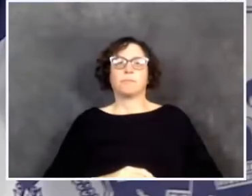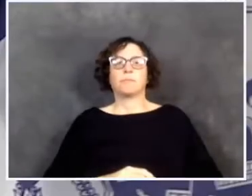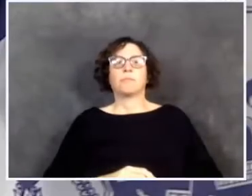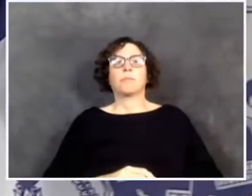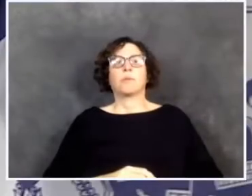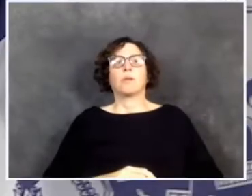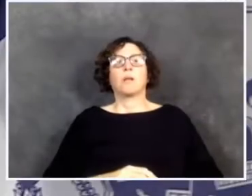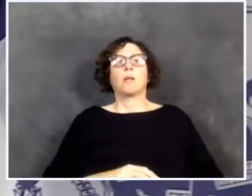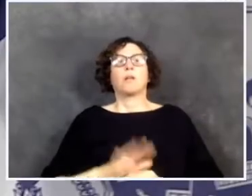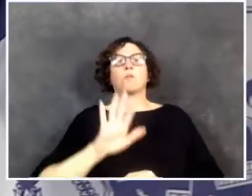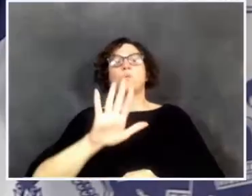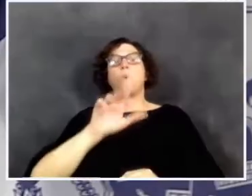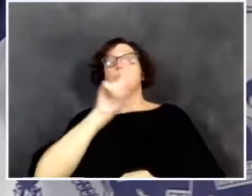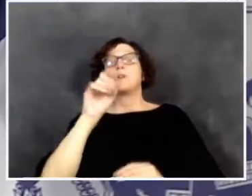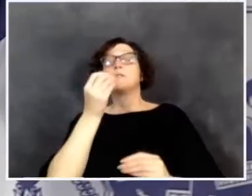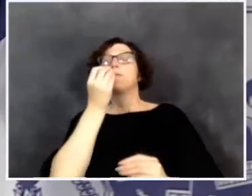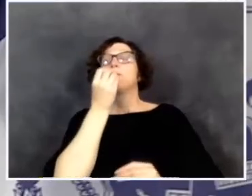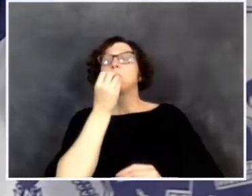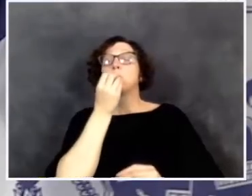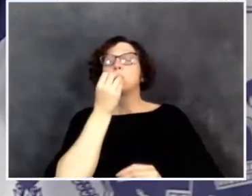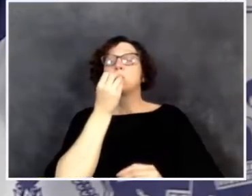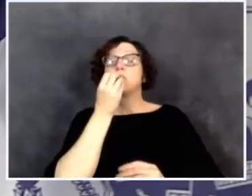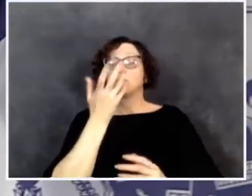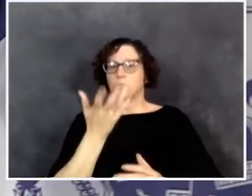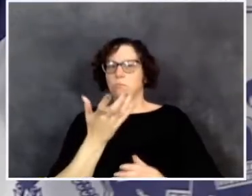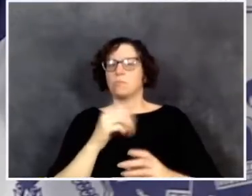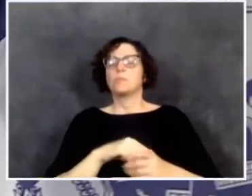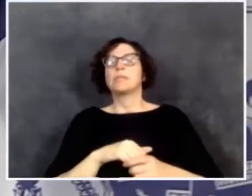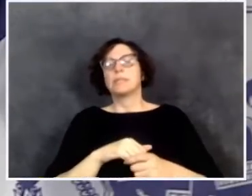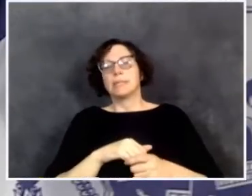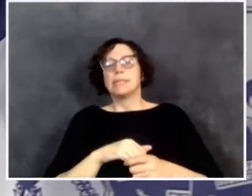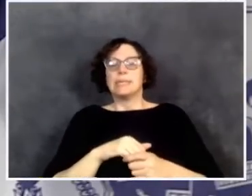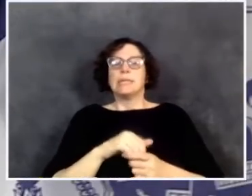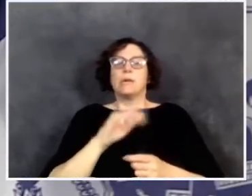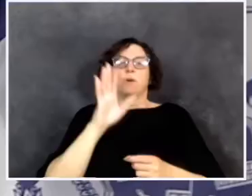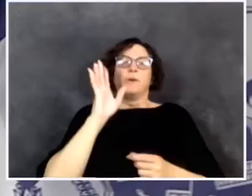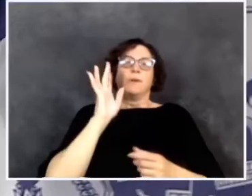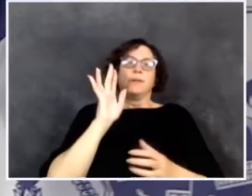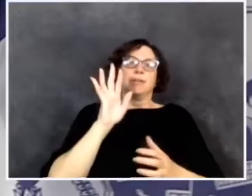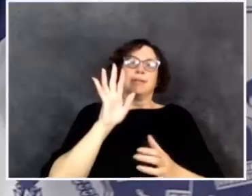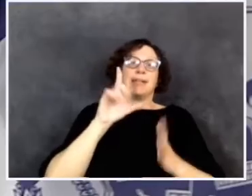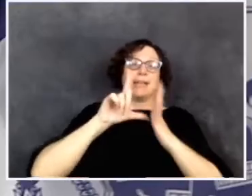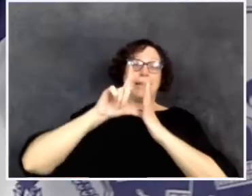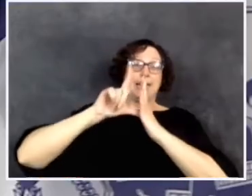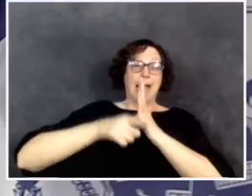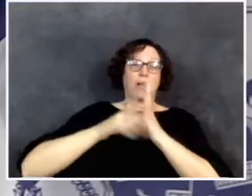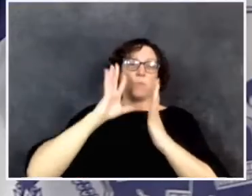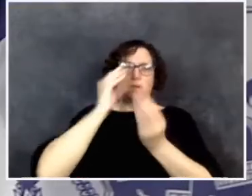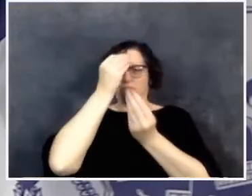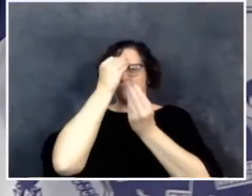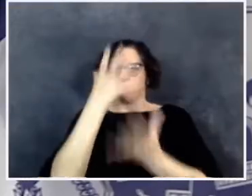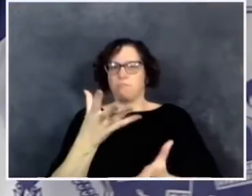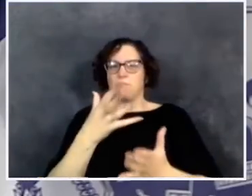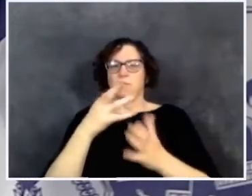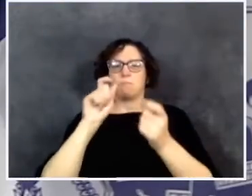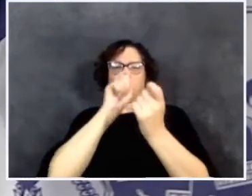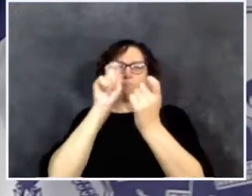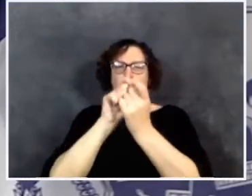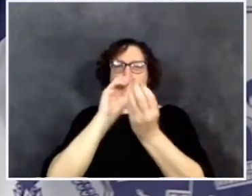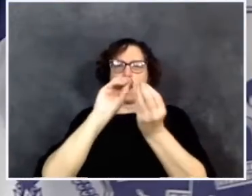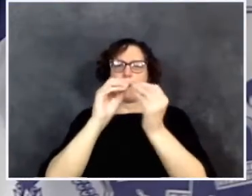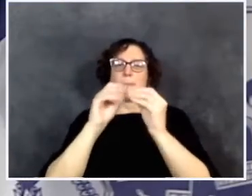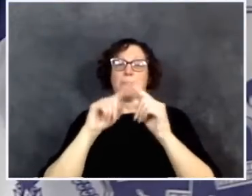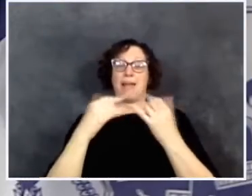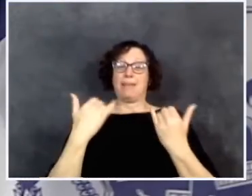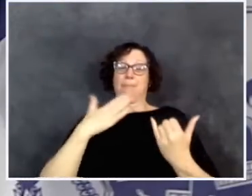common sense answer is it's a hell of a lot of people and it's growing, because I share the projections that say we're